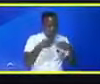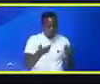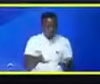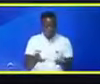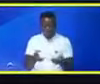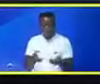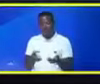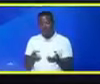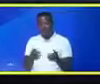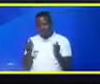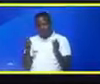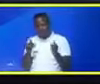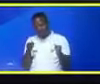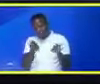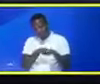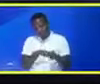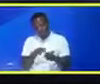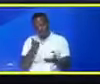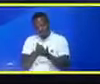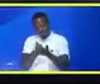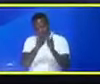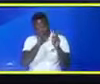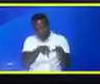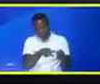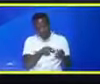the value of a product.